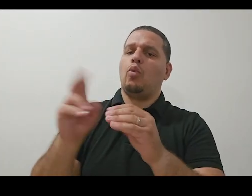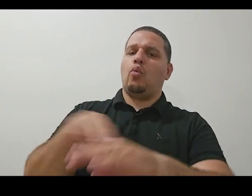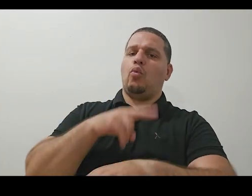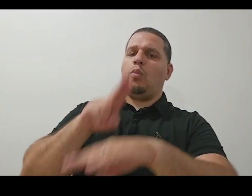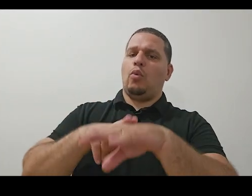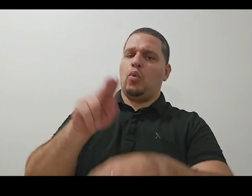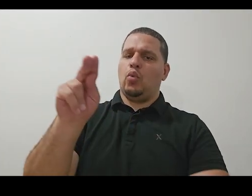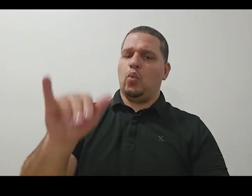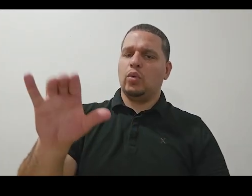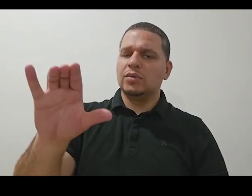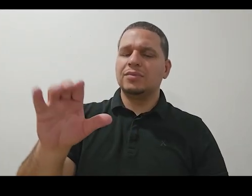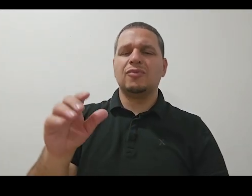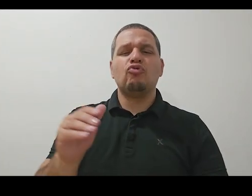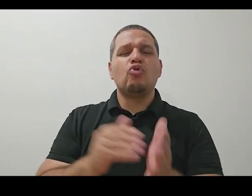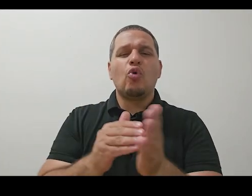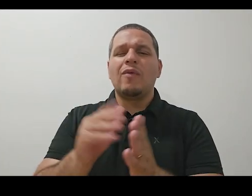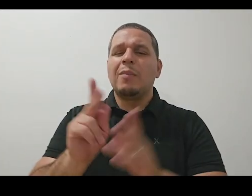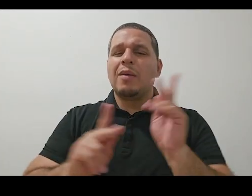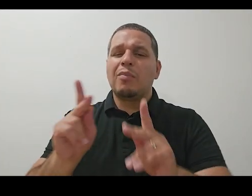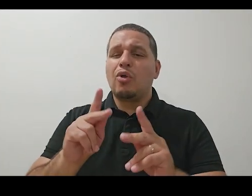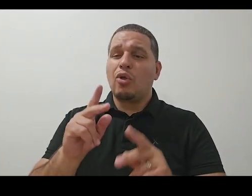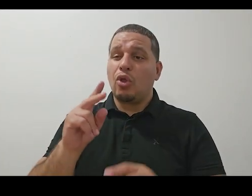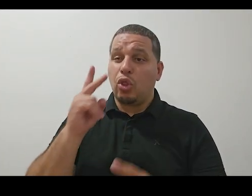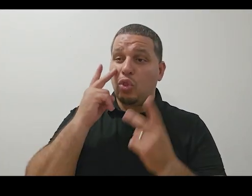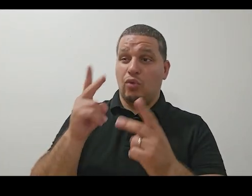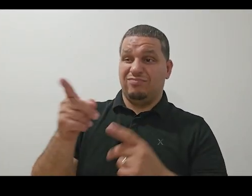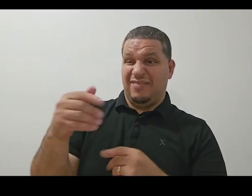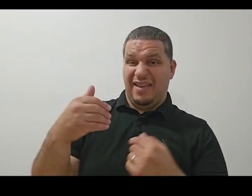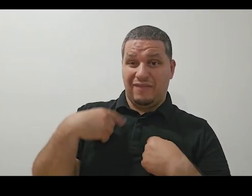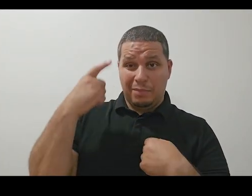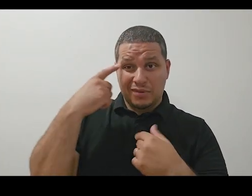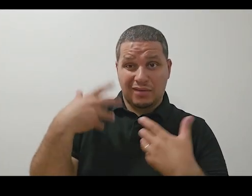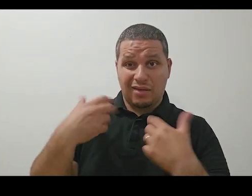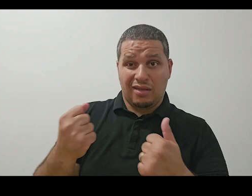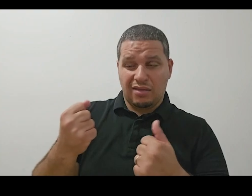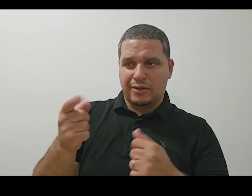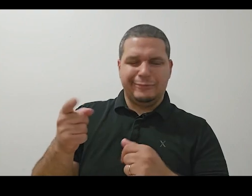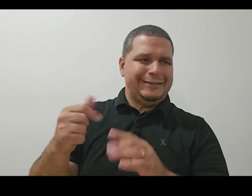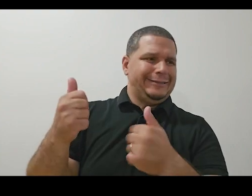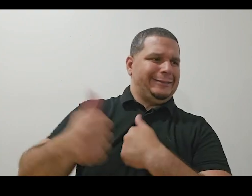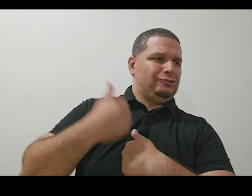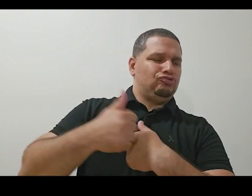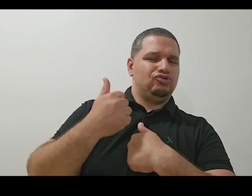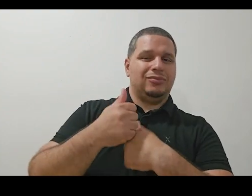often people look at people who live with mental health conditions as dangerous. And for a